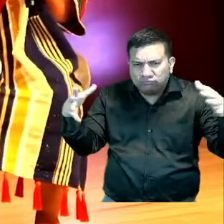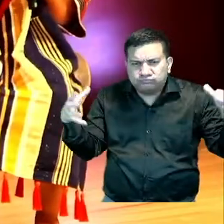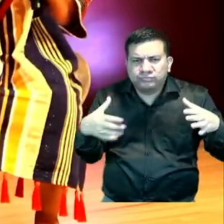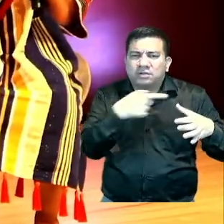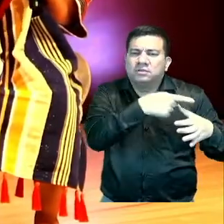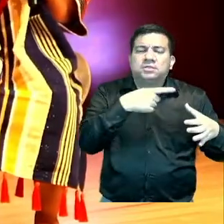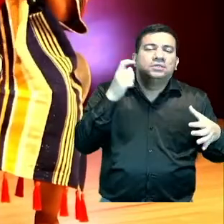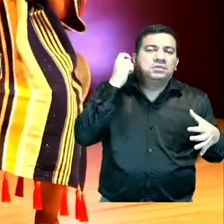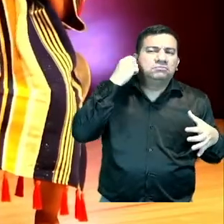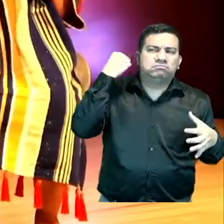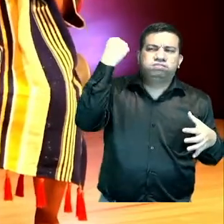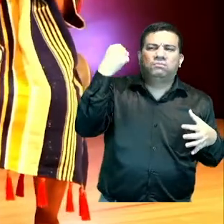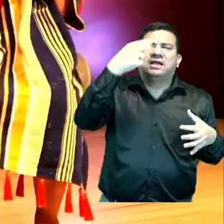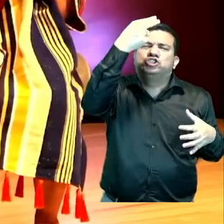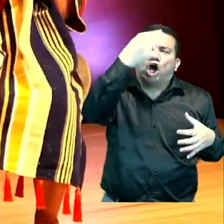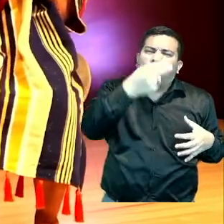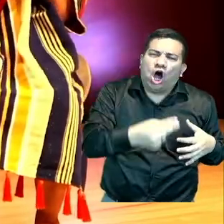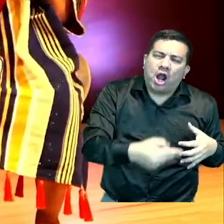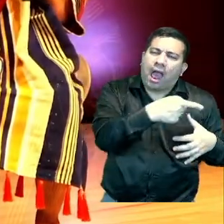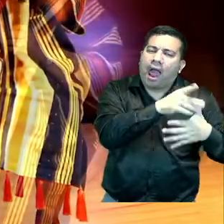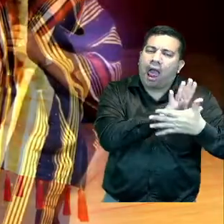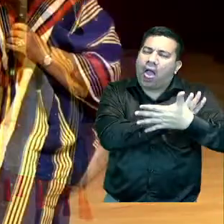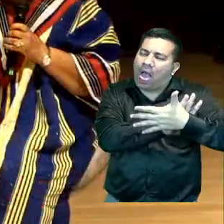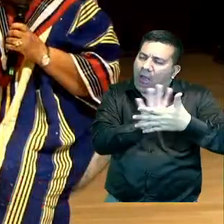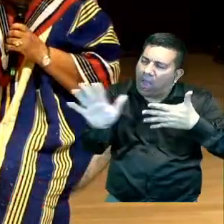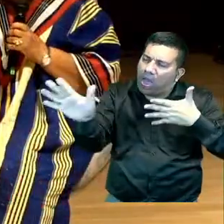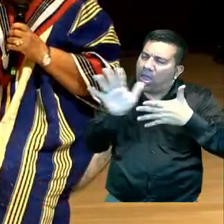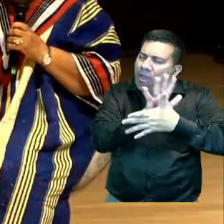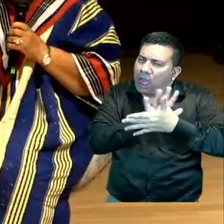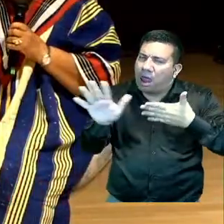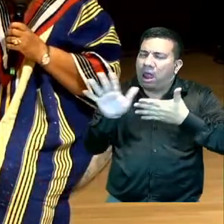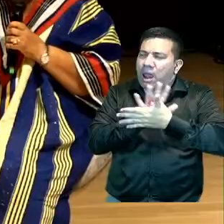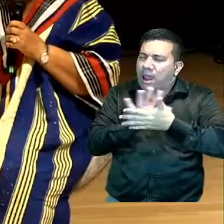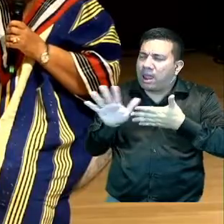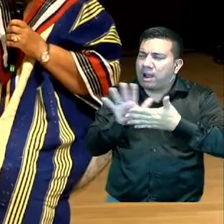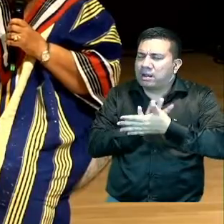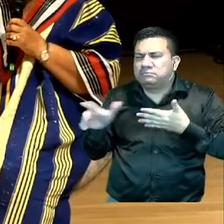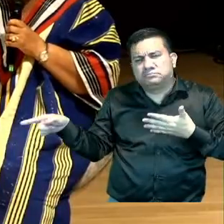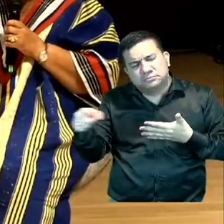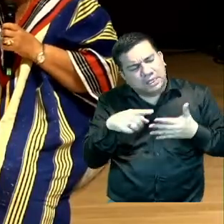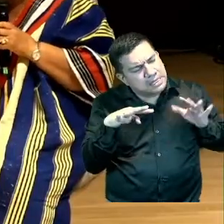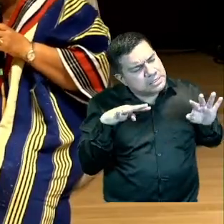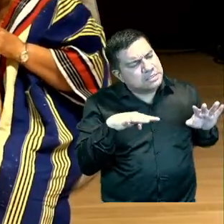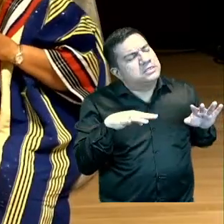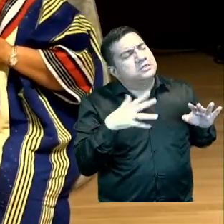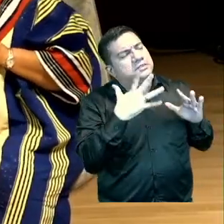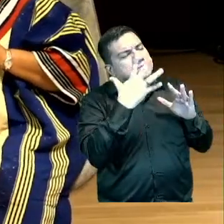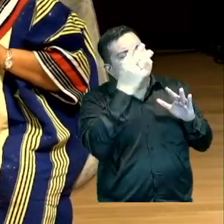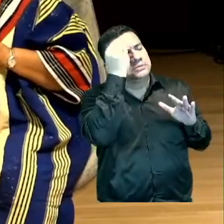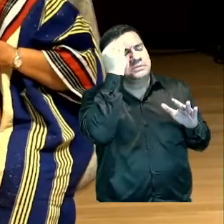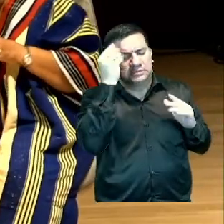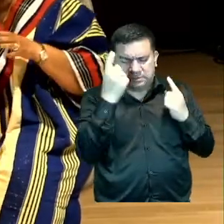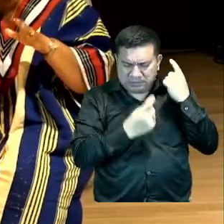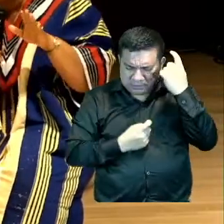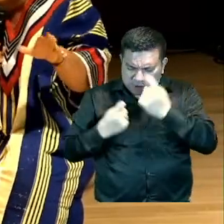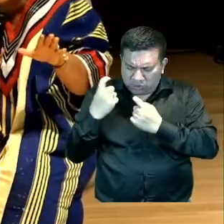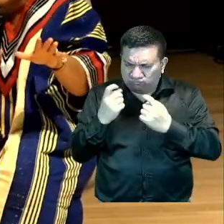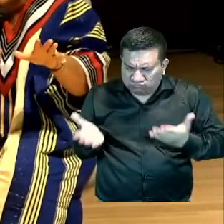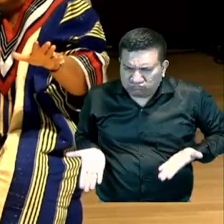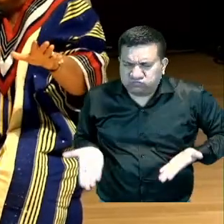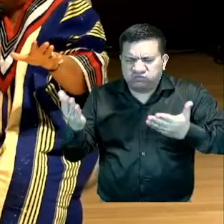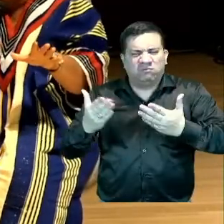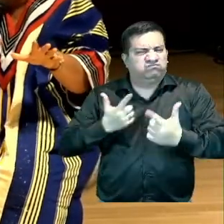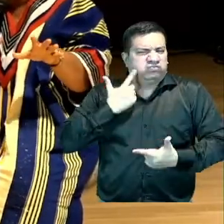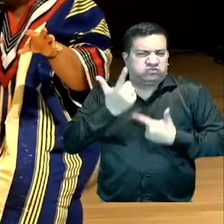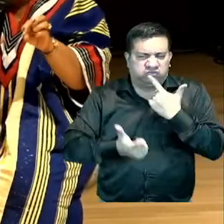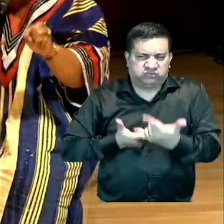challenge them and say, go out there and be the best that you can be. distinguished ladies and gentlemen,